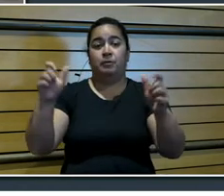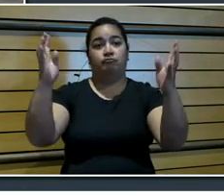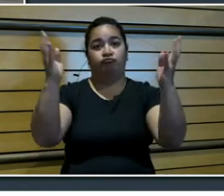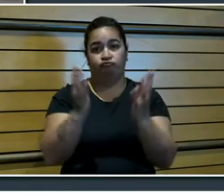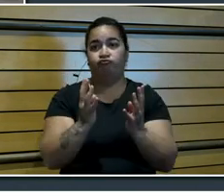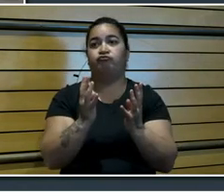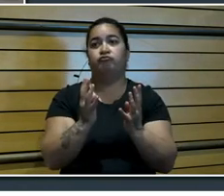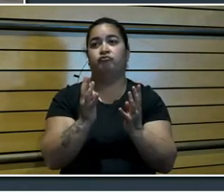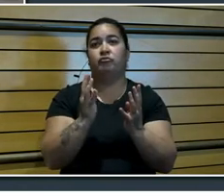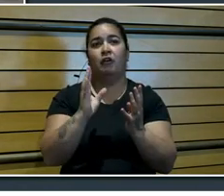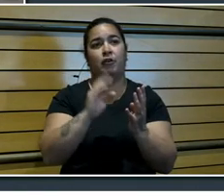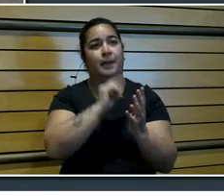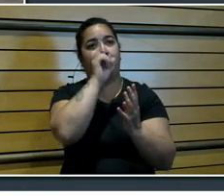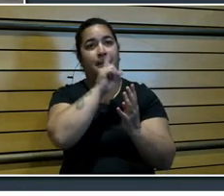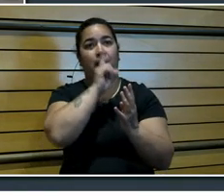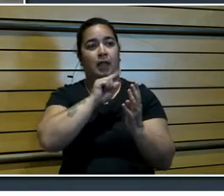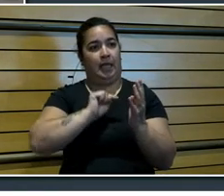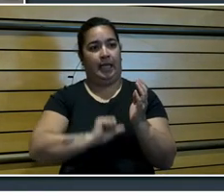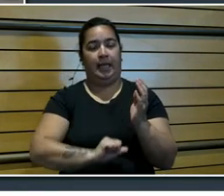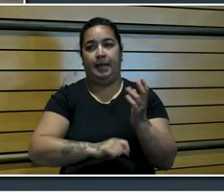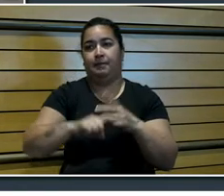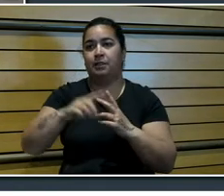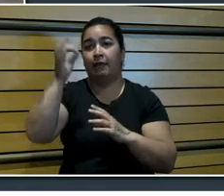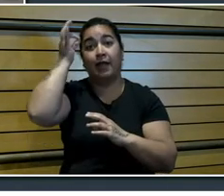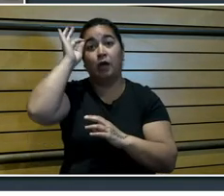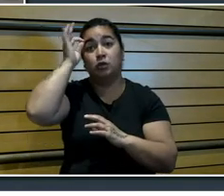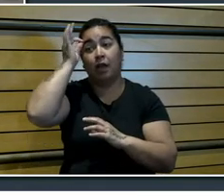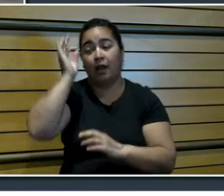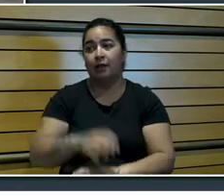Acknowledgements from the Council of Napier